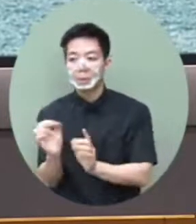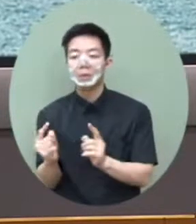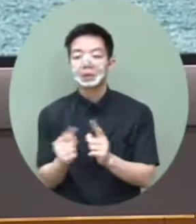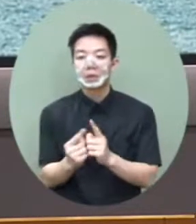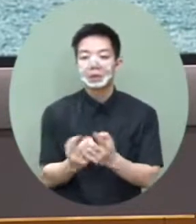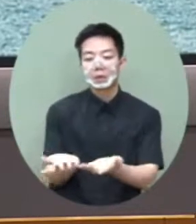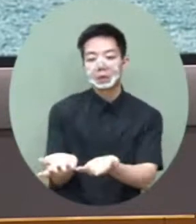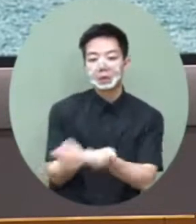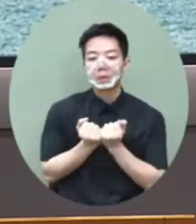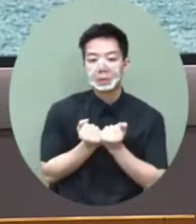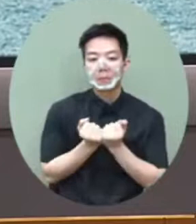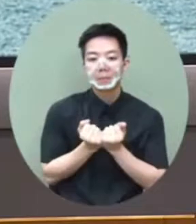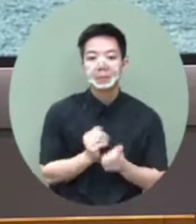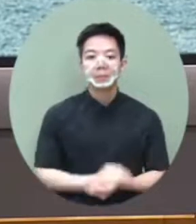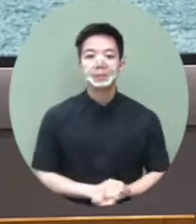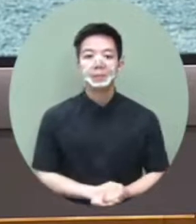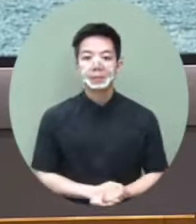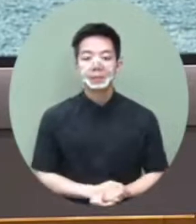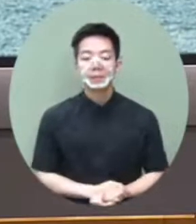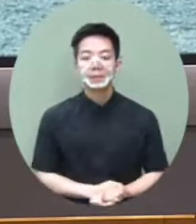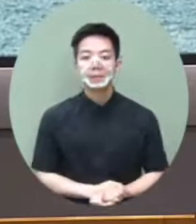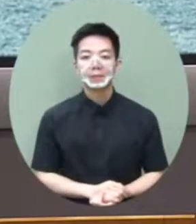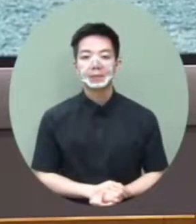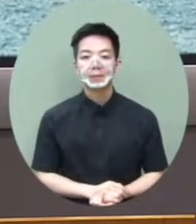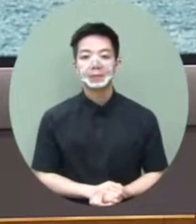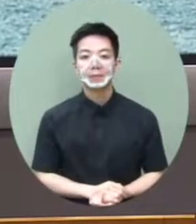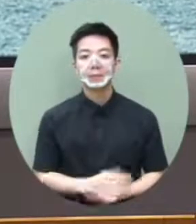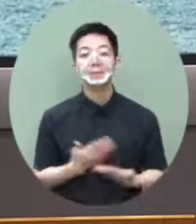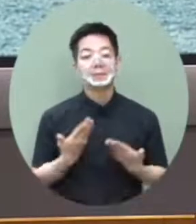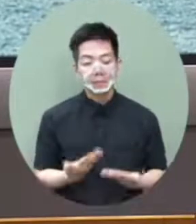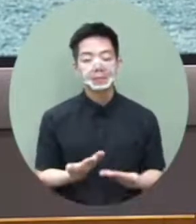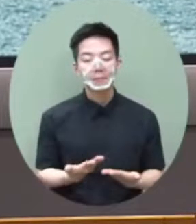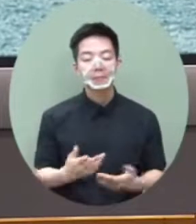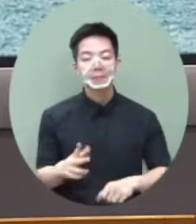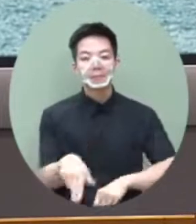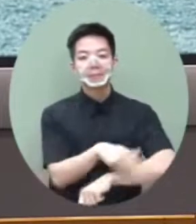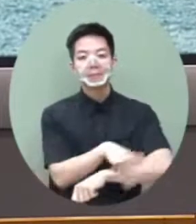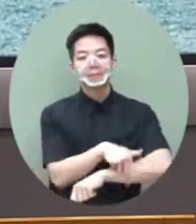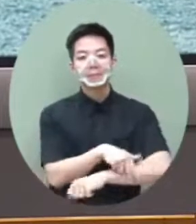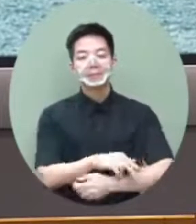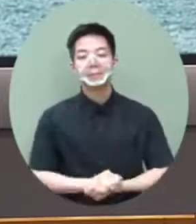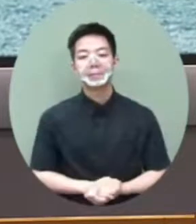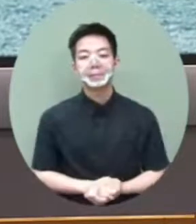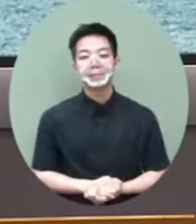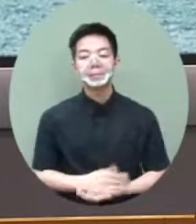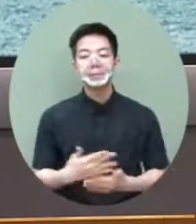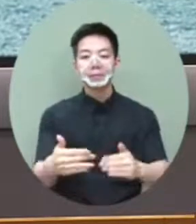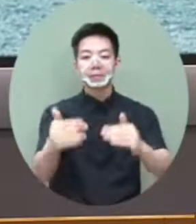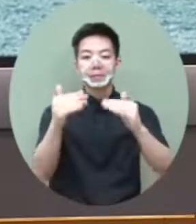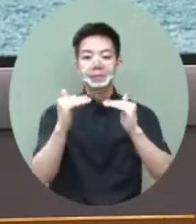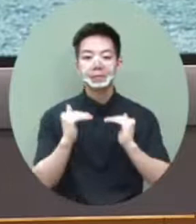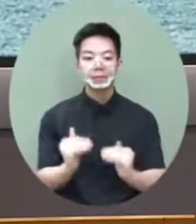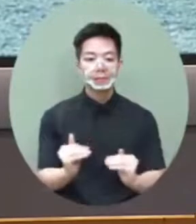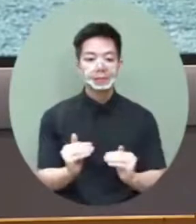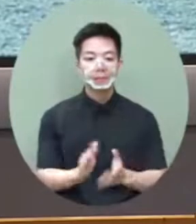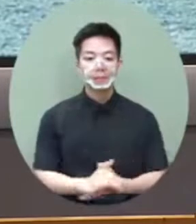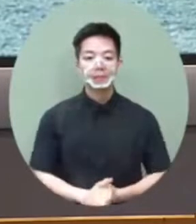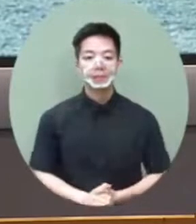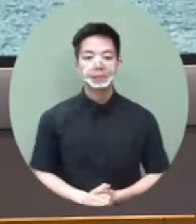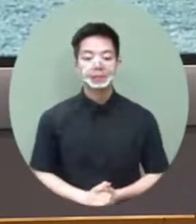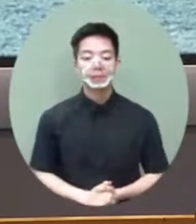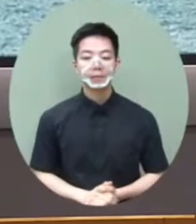community isolation facilities to receive asymptomatic patients or patients with milder symptoms